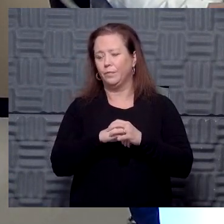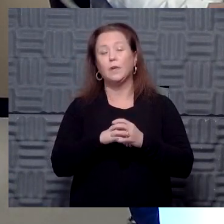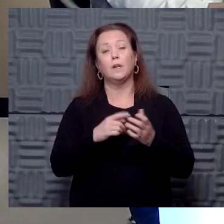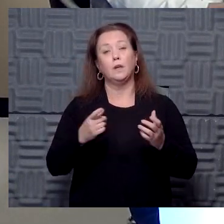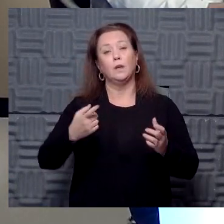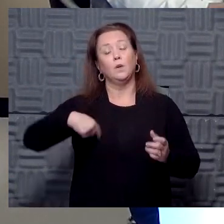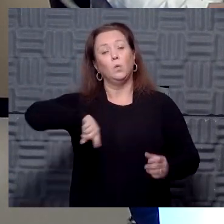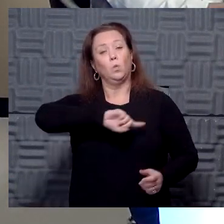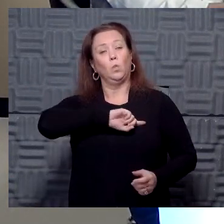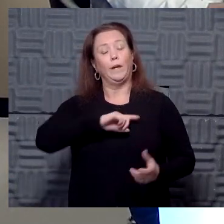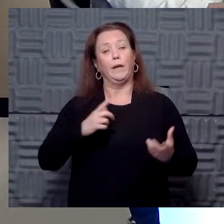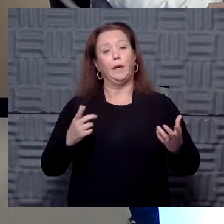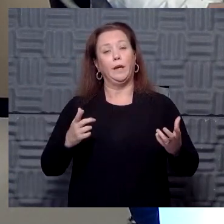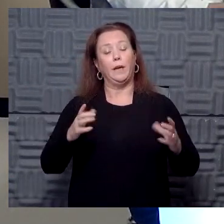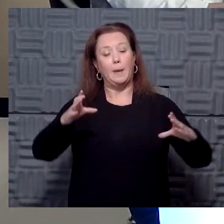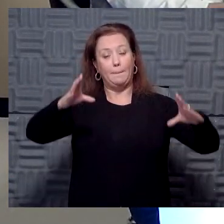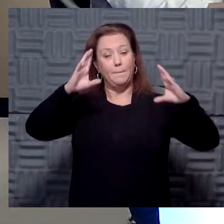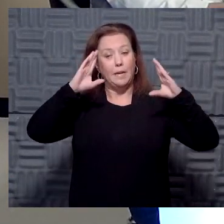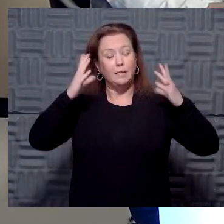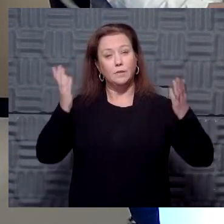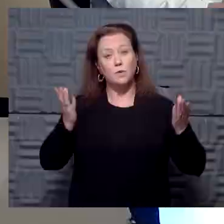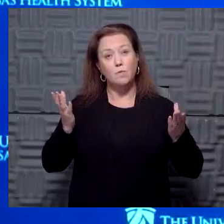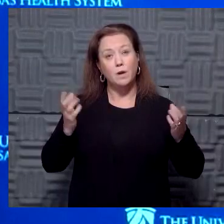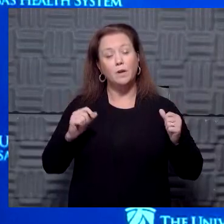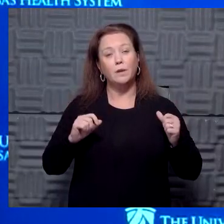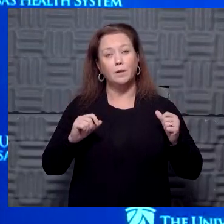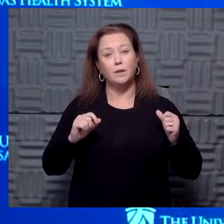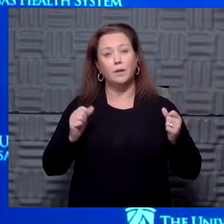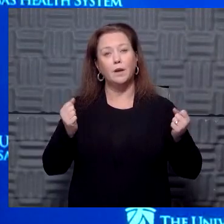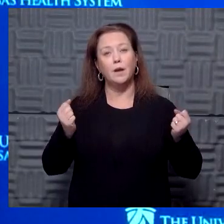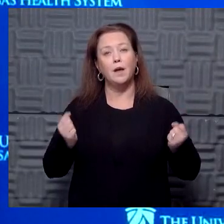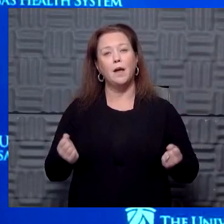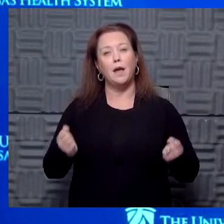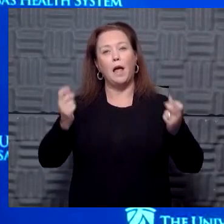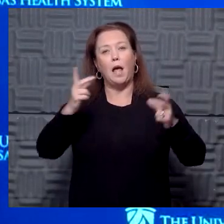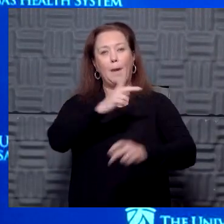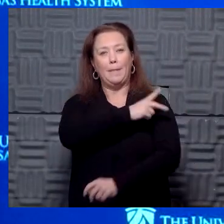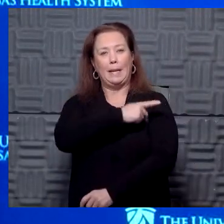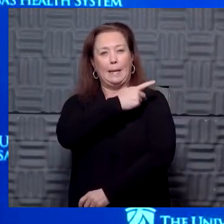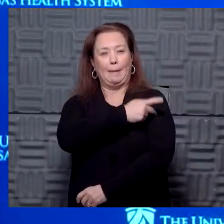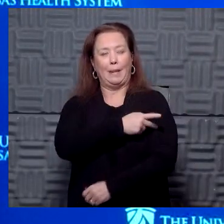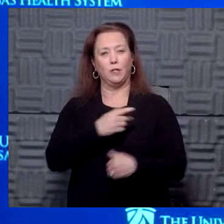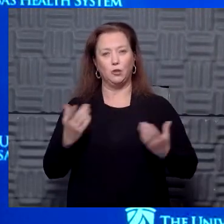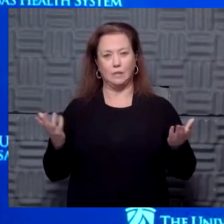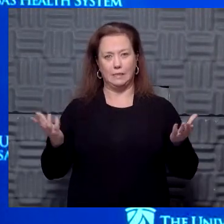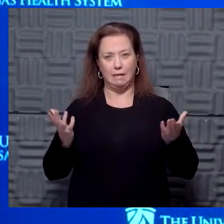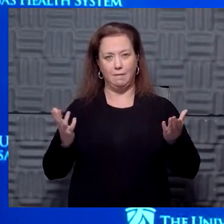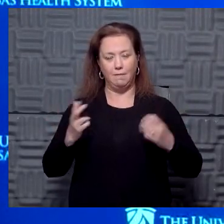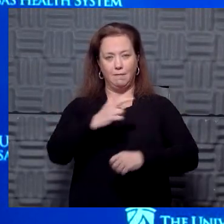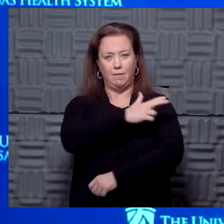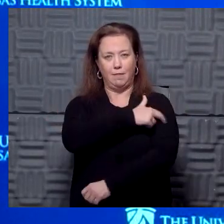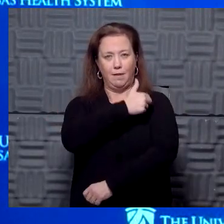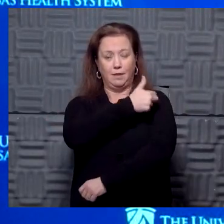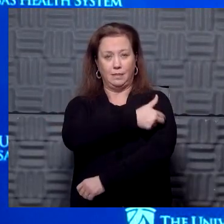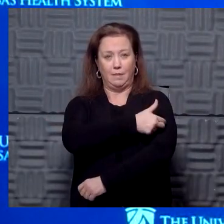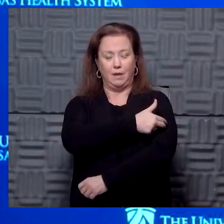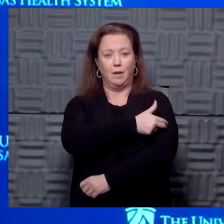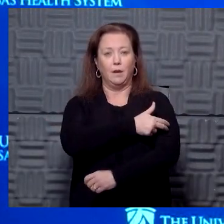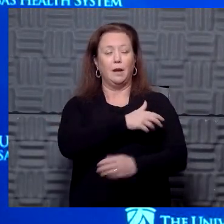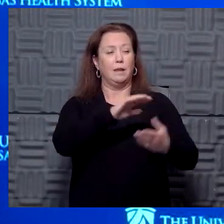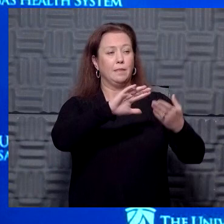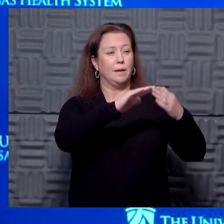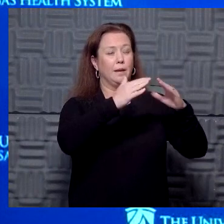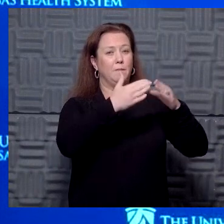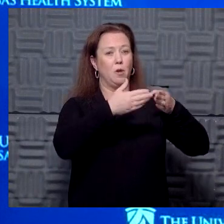what we pay attention to is the number of patients we have here in our hospital. The lack of